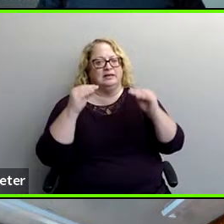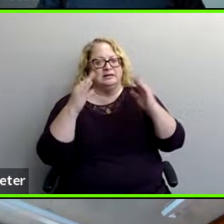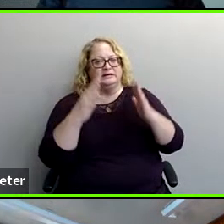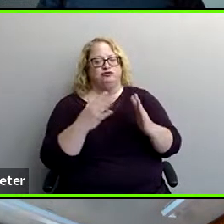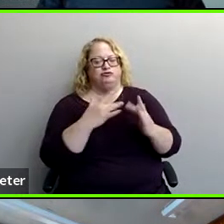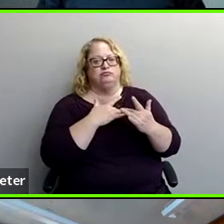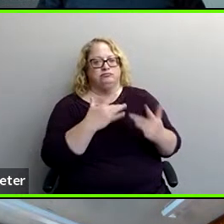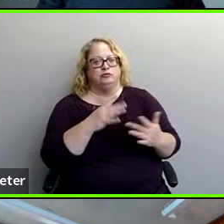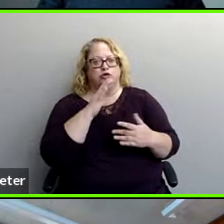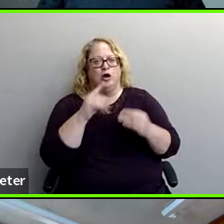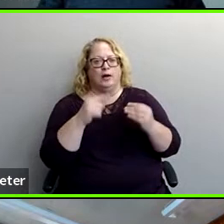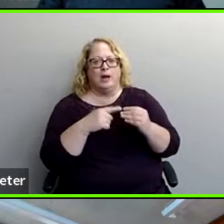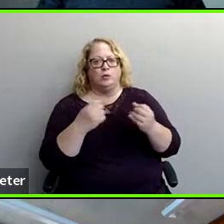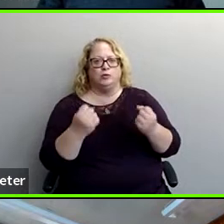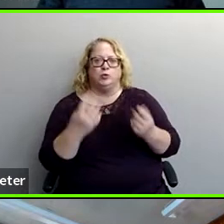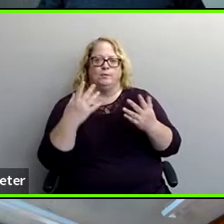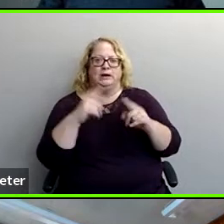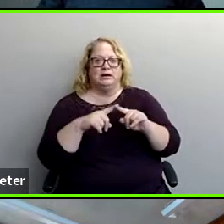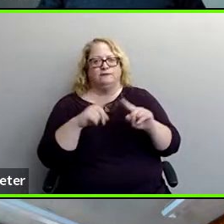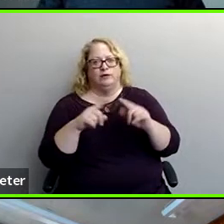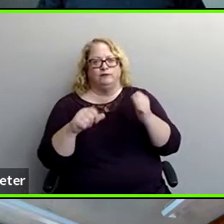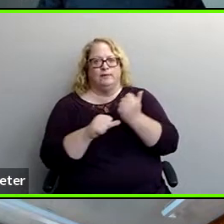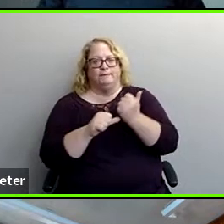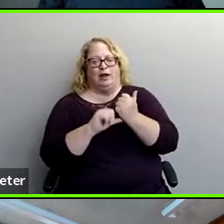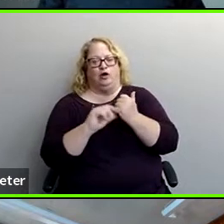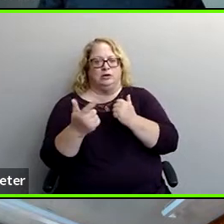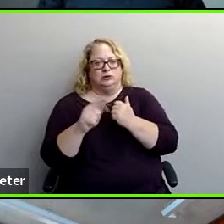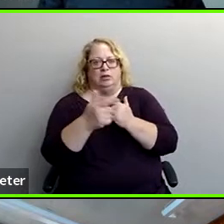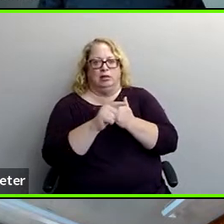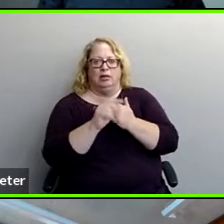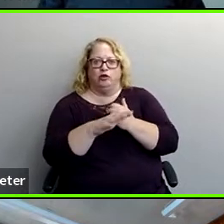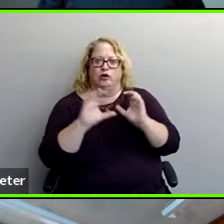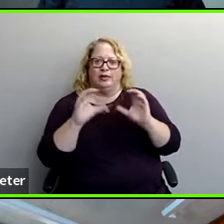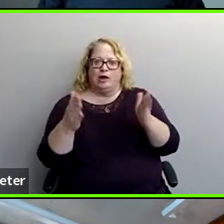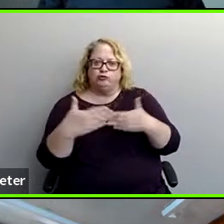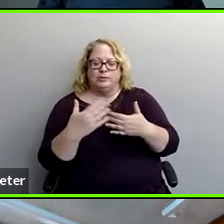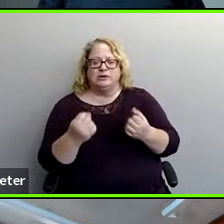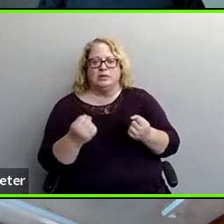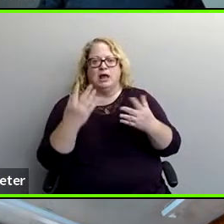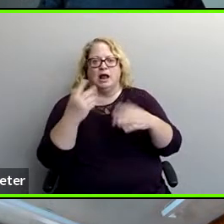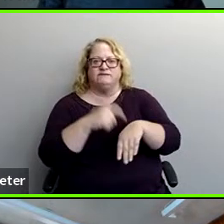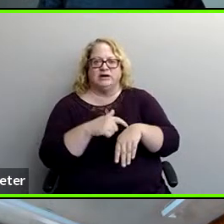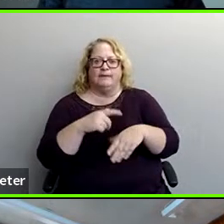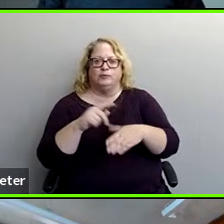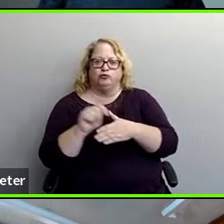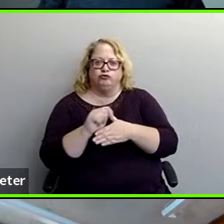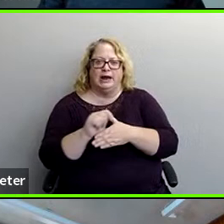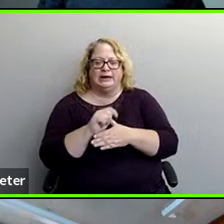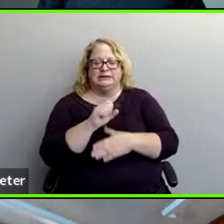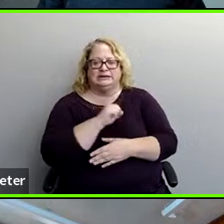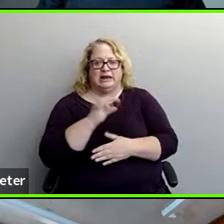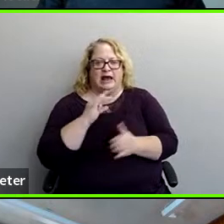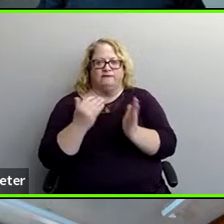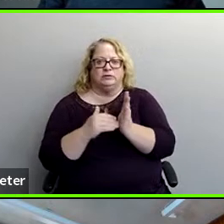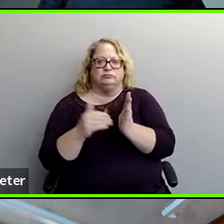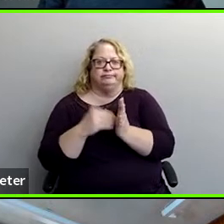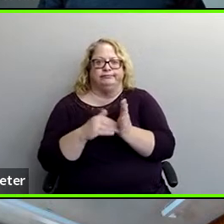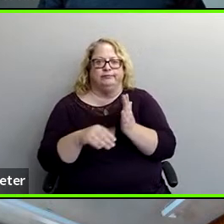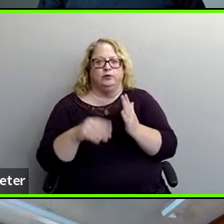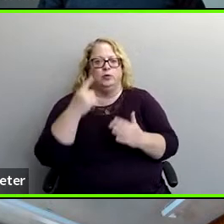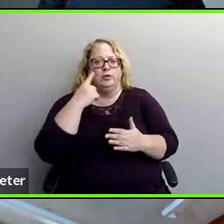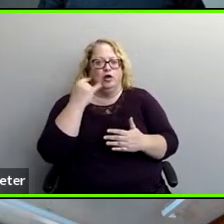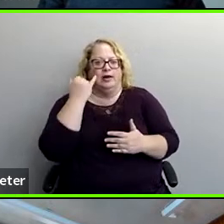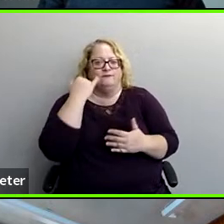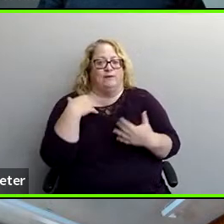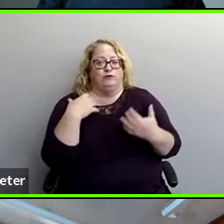the turnover of paras in their classrooms and how much energy and time it was taking to retrain staff. So therefore, we thought